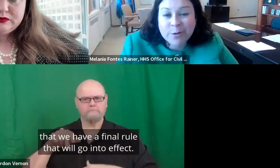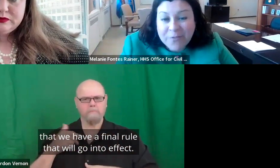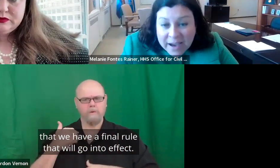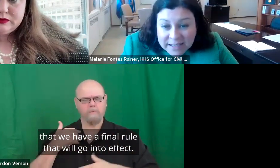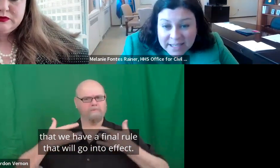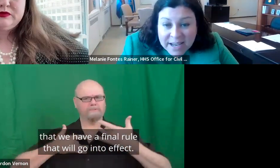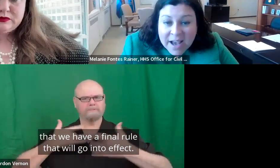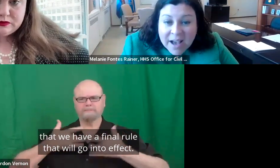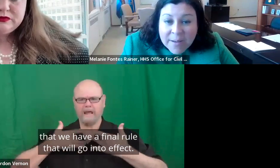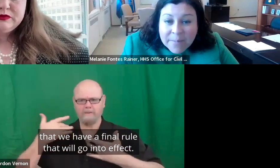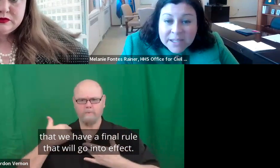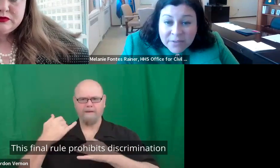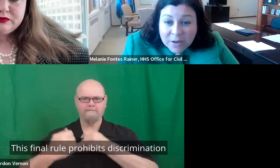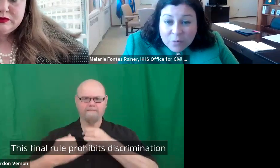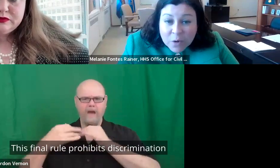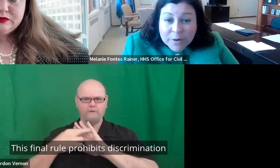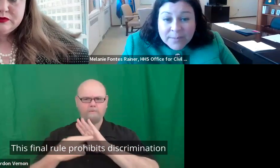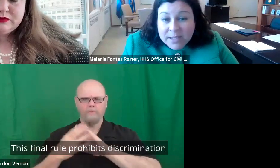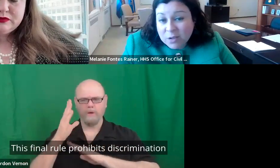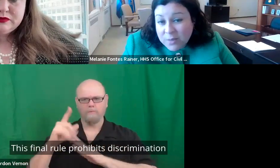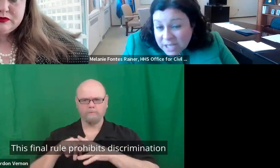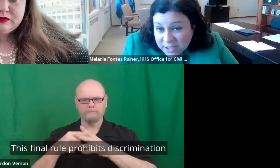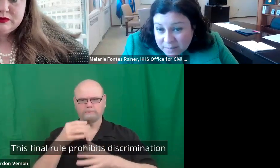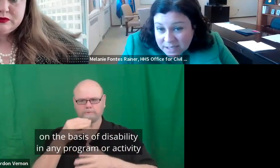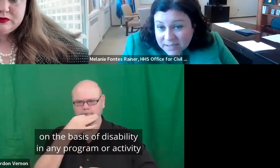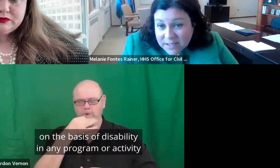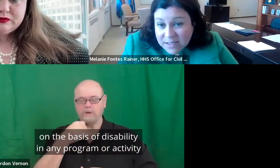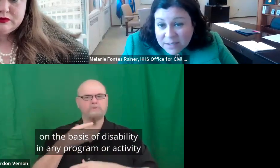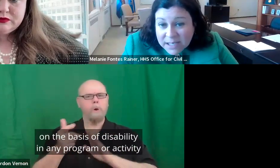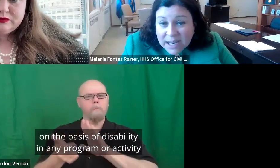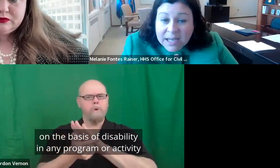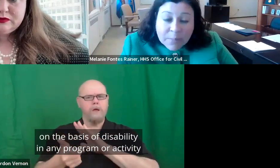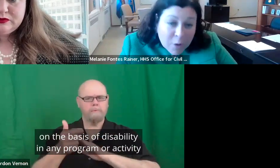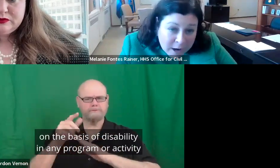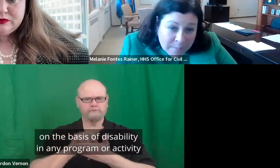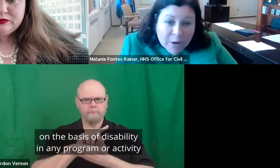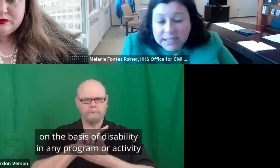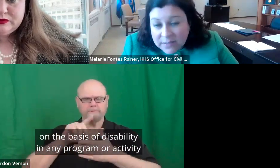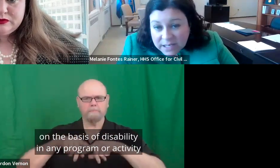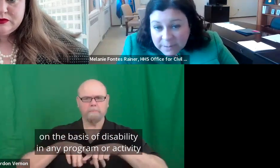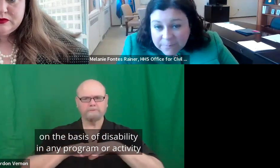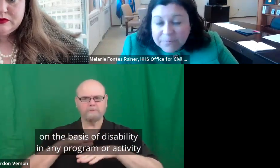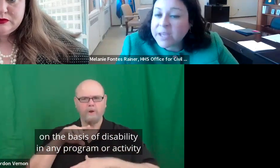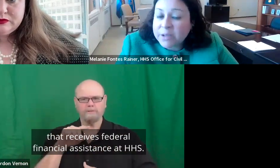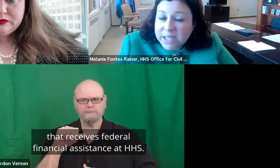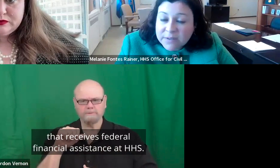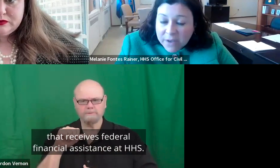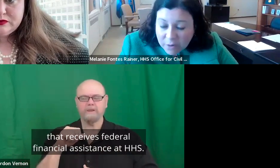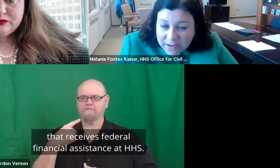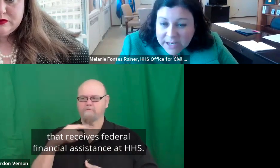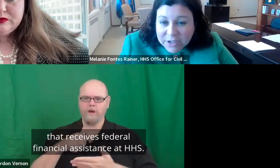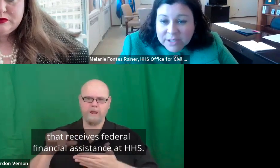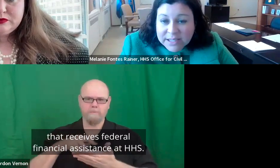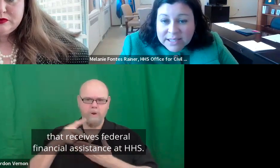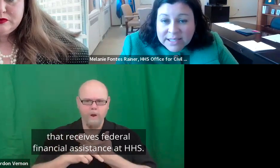will go into effect. This final rule prohibits discrimination on the basis of disability in any program or activity that receives